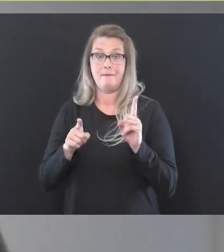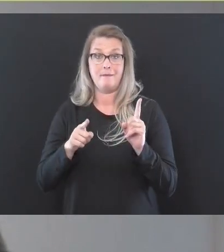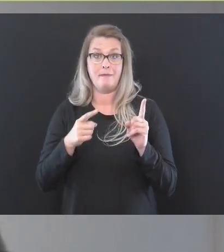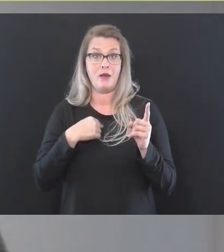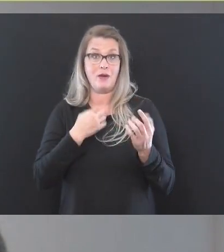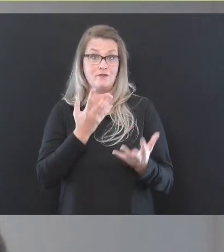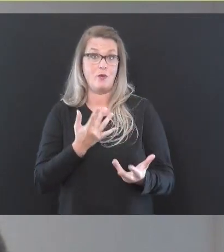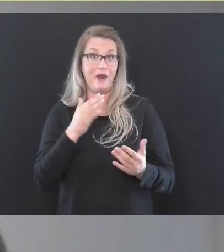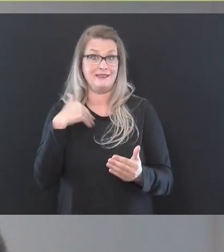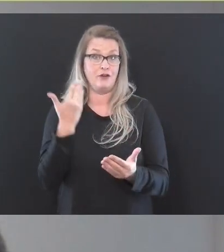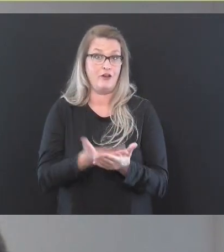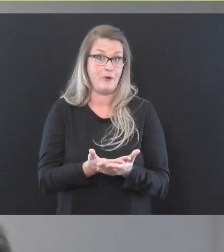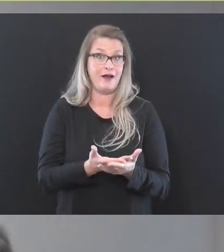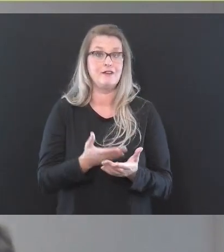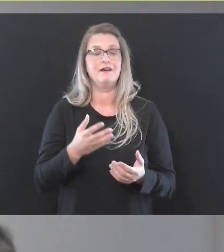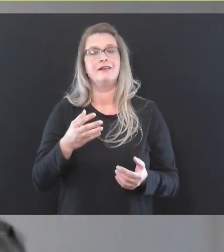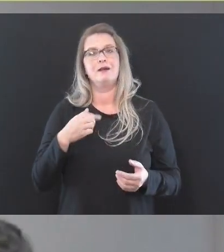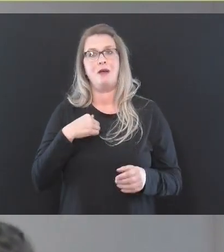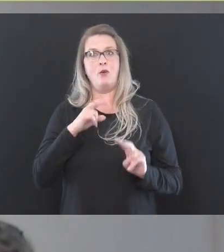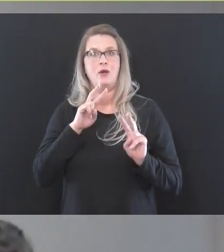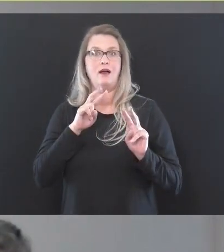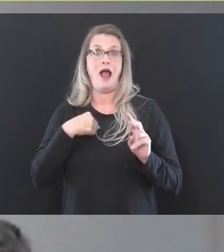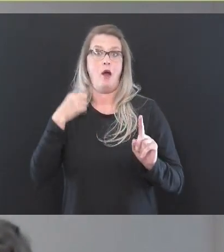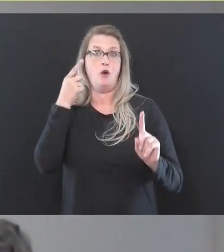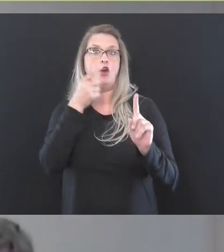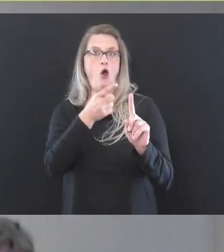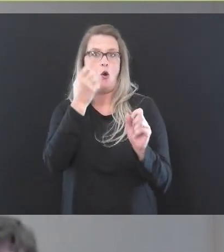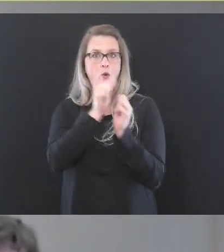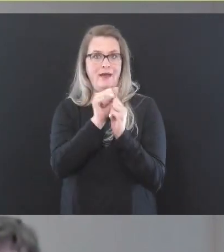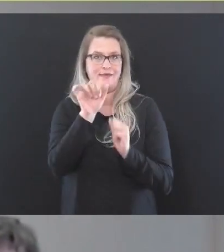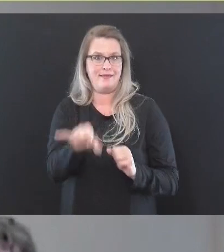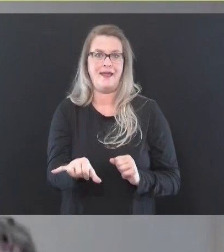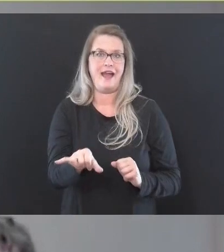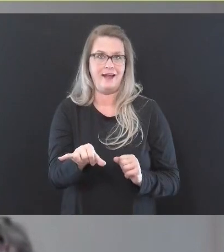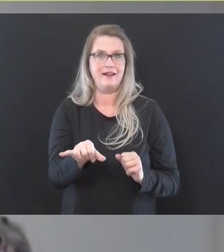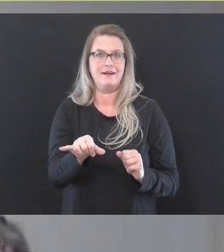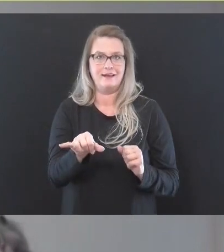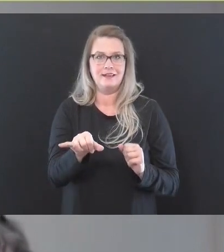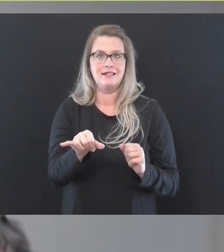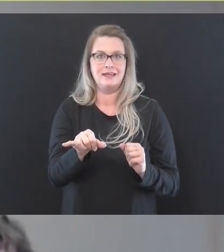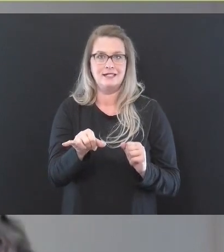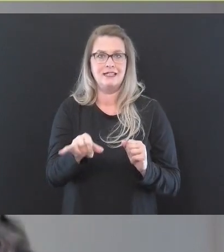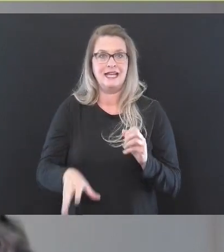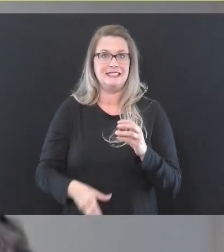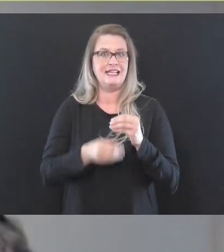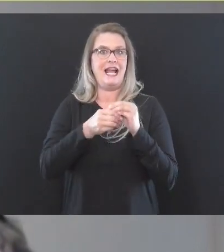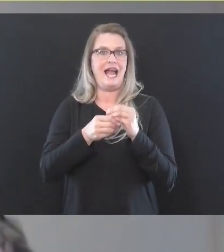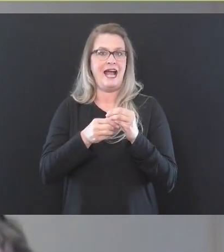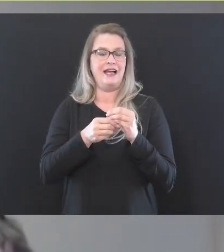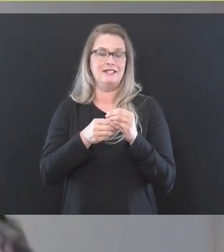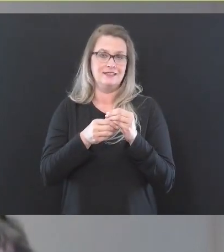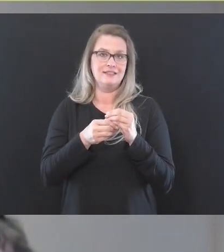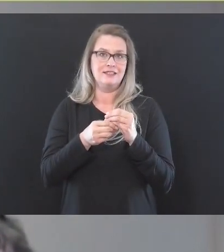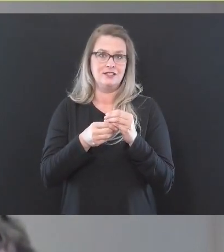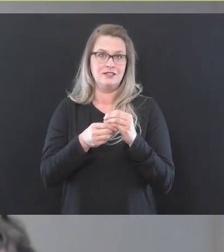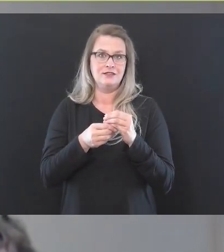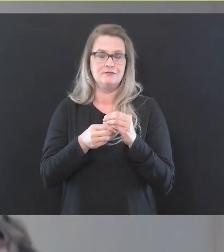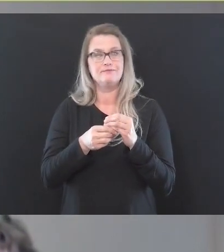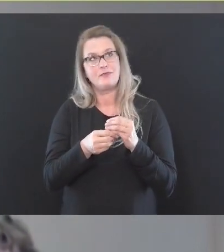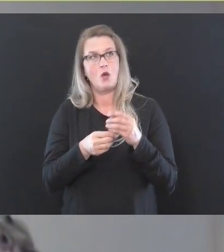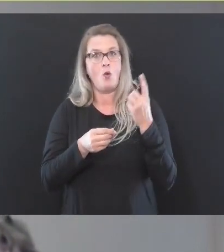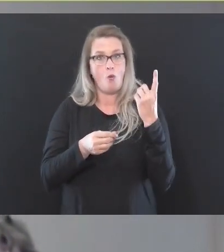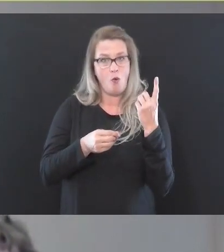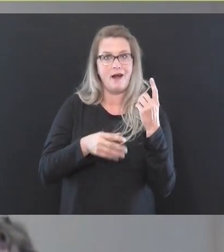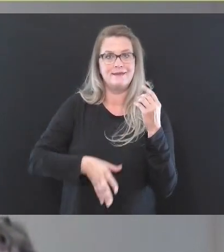see till they get here. But then we look forward. Our goal with that is to expand, our primary goal with that, there's twofold. One